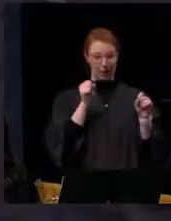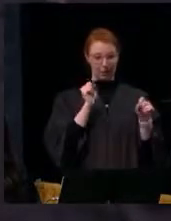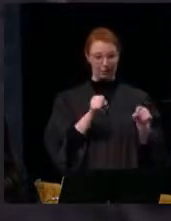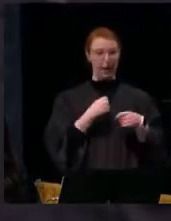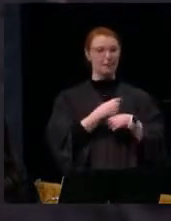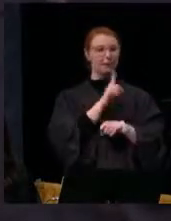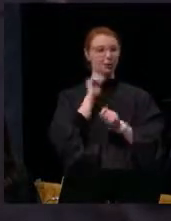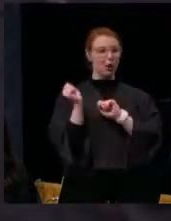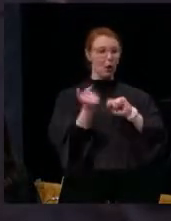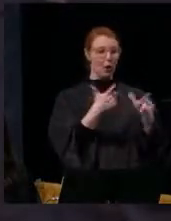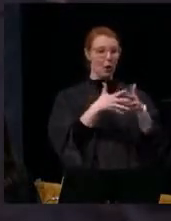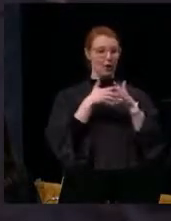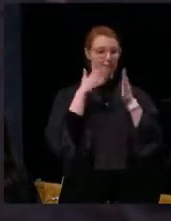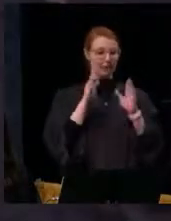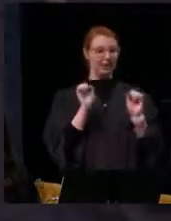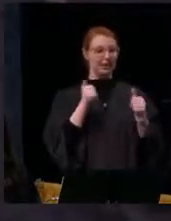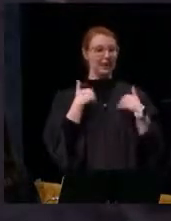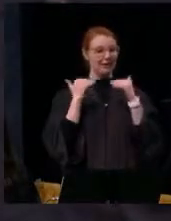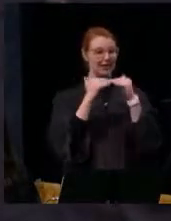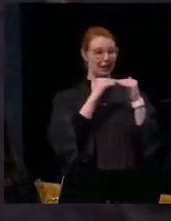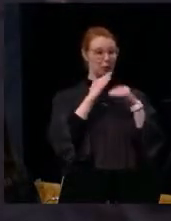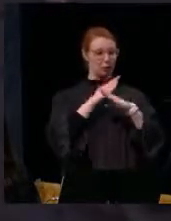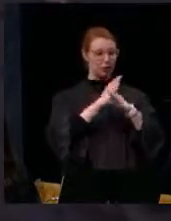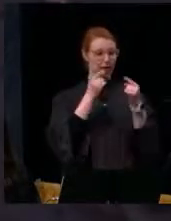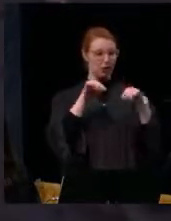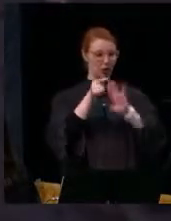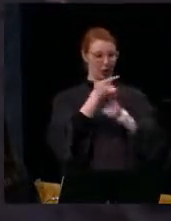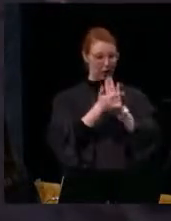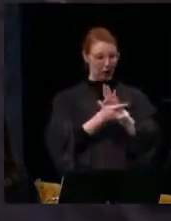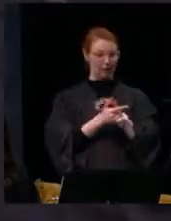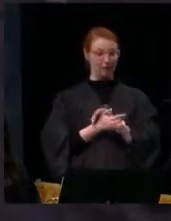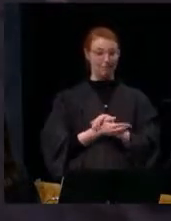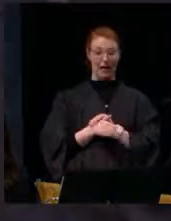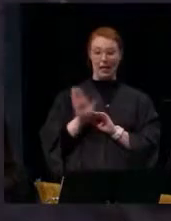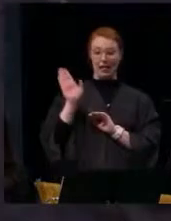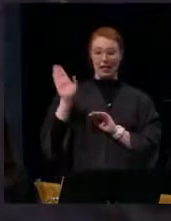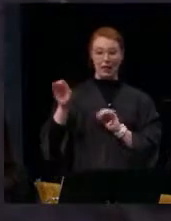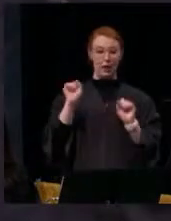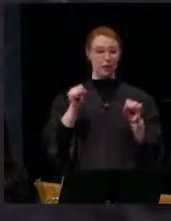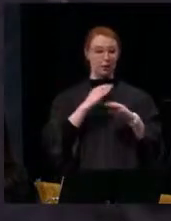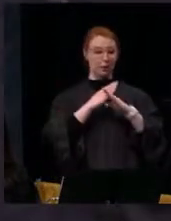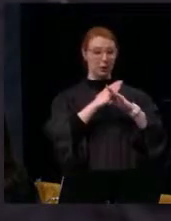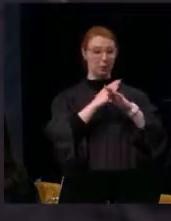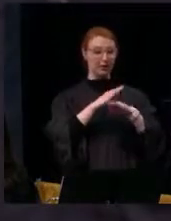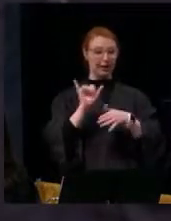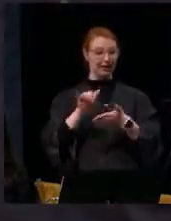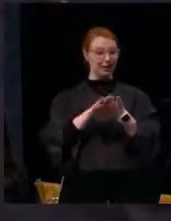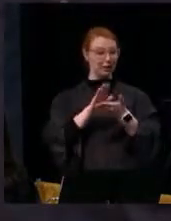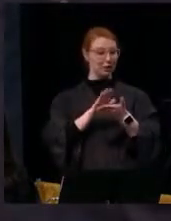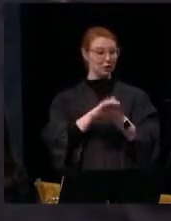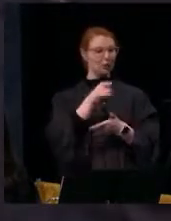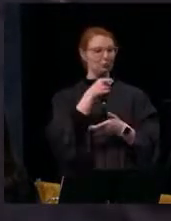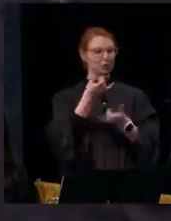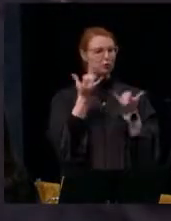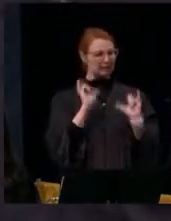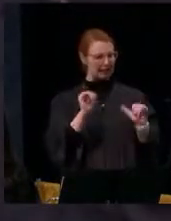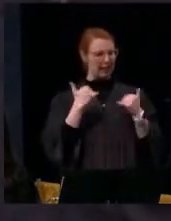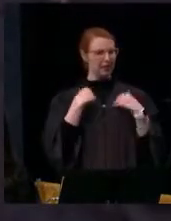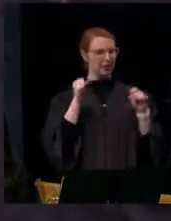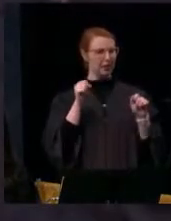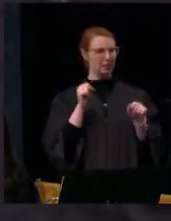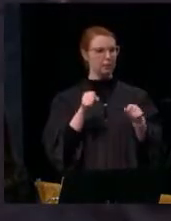equal protection of the laws. Just as they use their strength for good in Little Rock, we as Eagles have that same opportunity to use